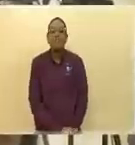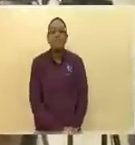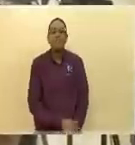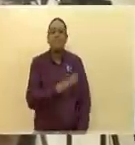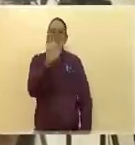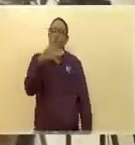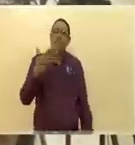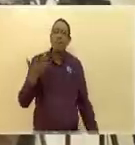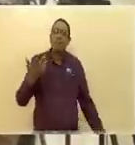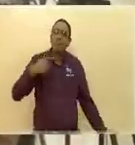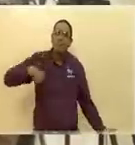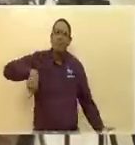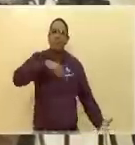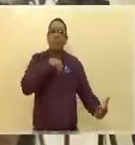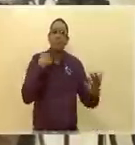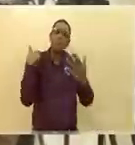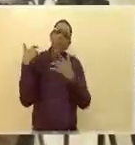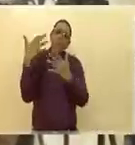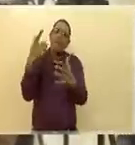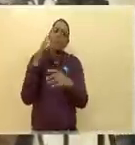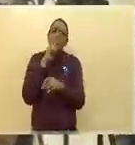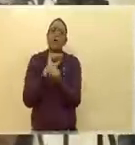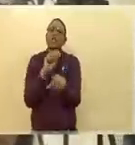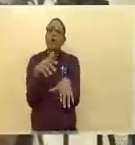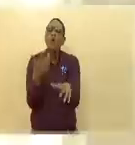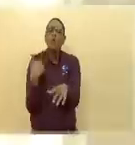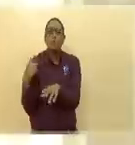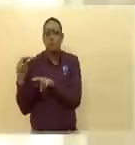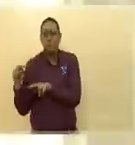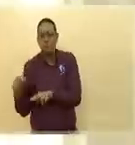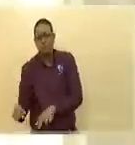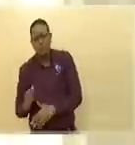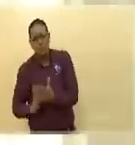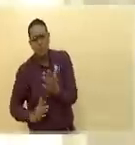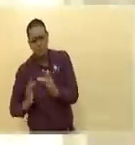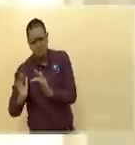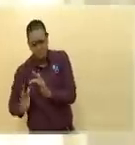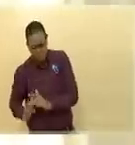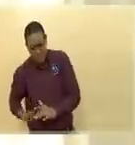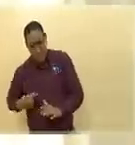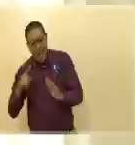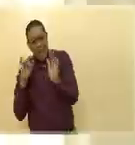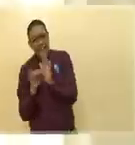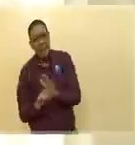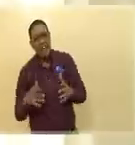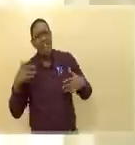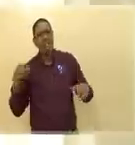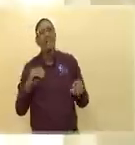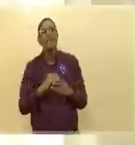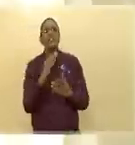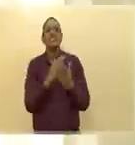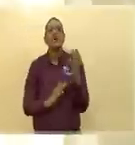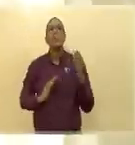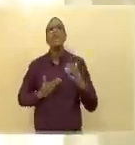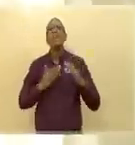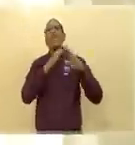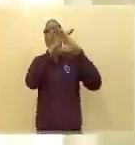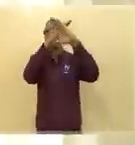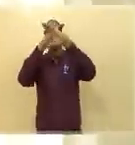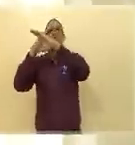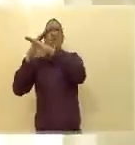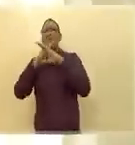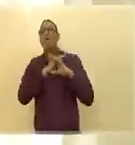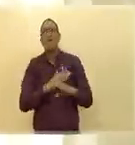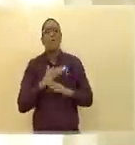So for us, we are moving to ensure that we treat with some of the shortcomings that we've identified in some of our